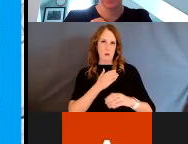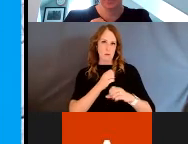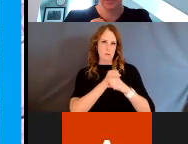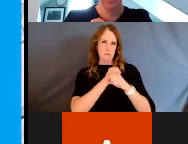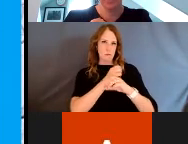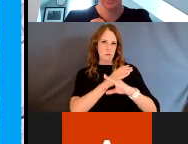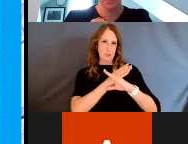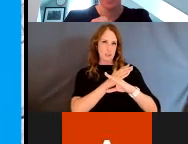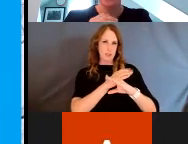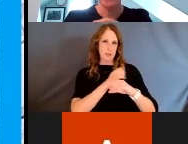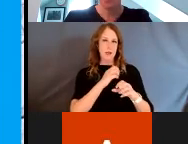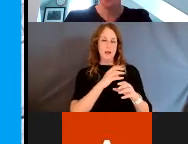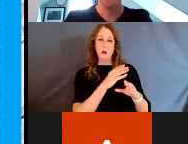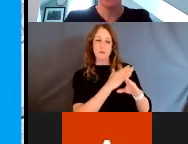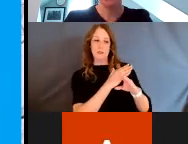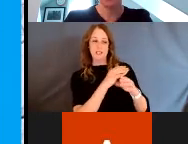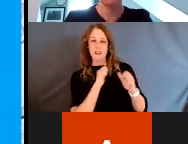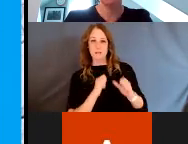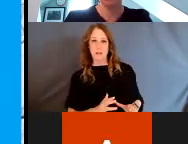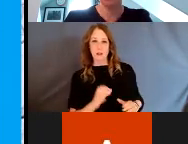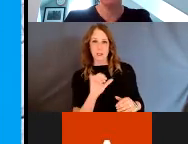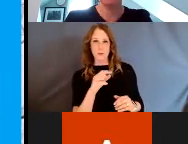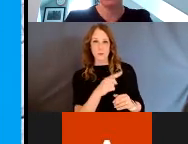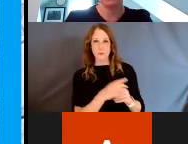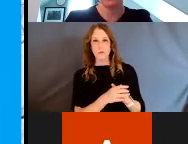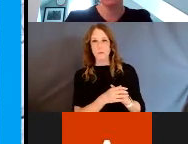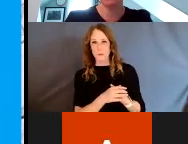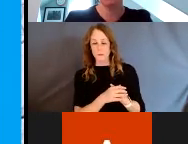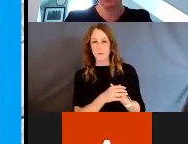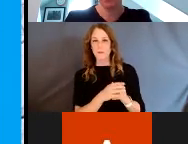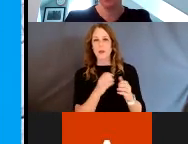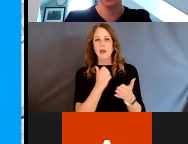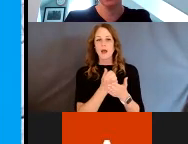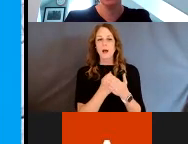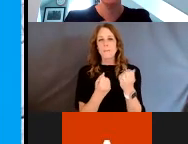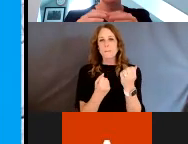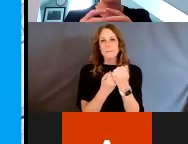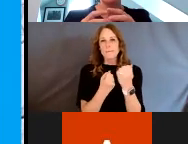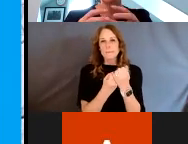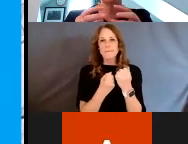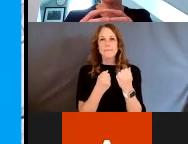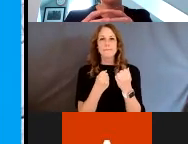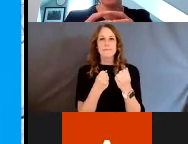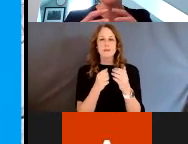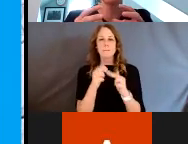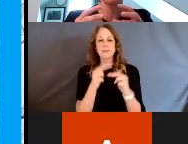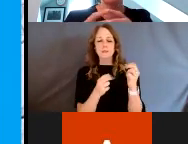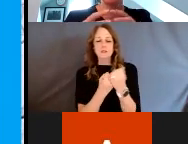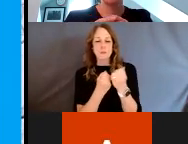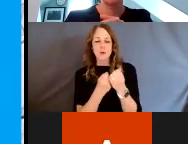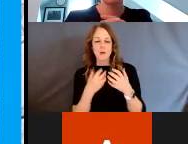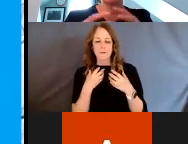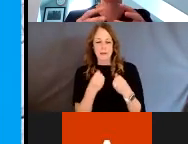the protection of clients. They help build a supportive and healing environment. This is